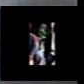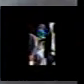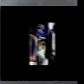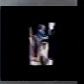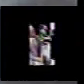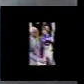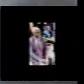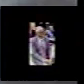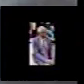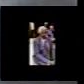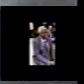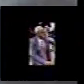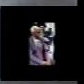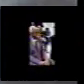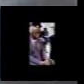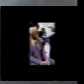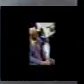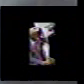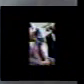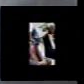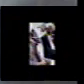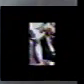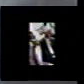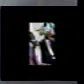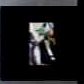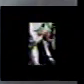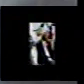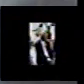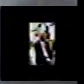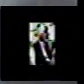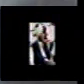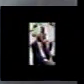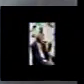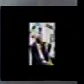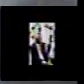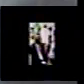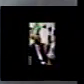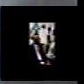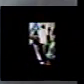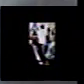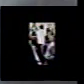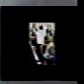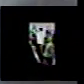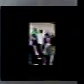you're free. Say, thank God I am free.